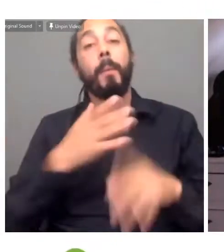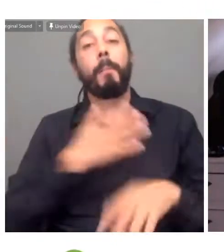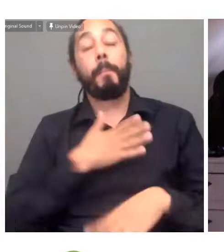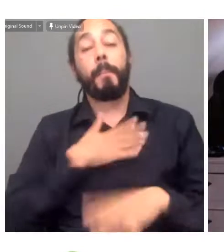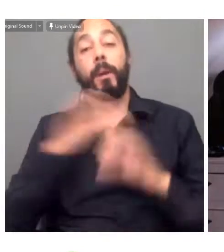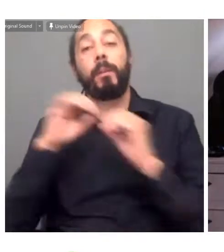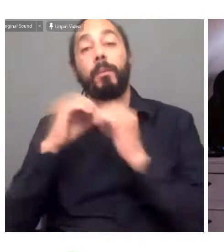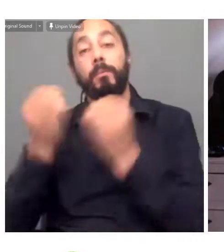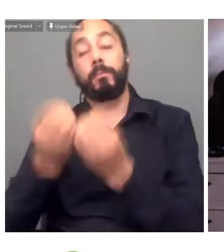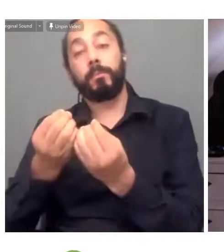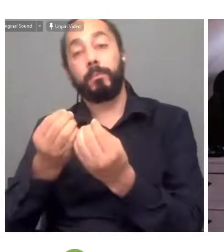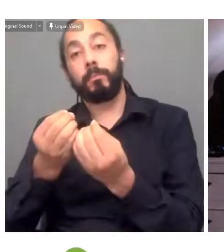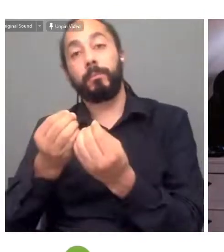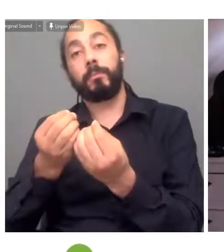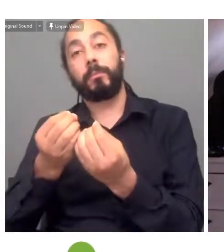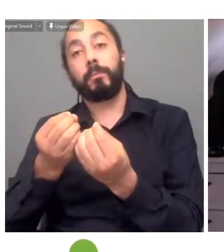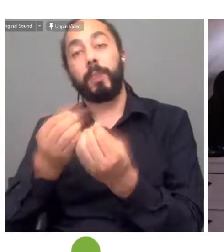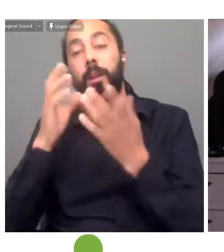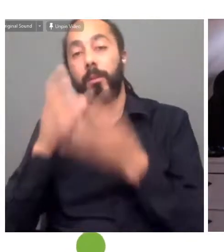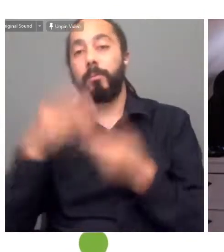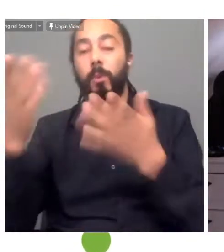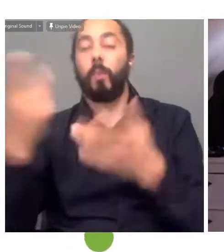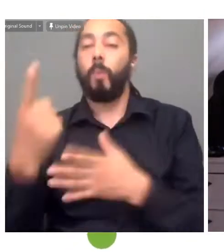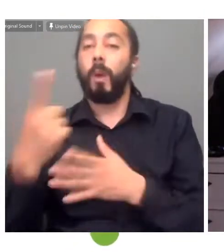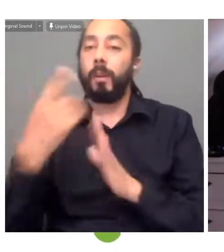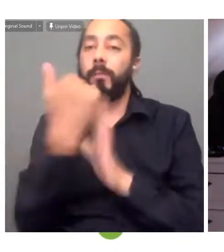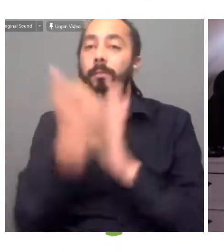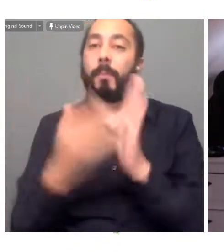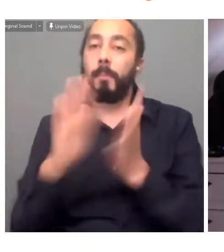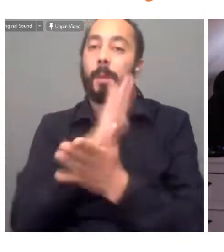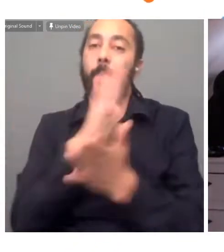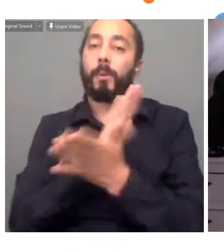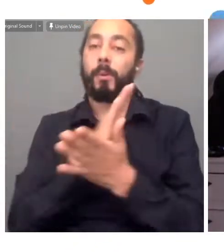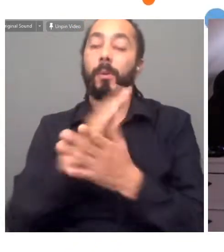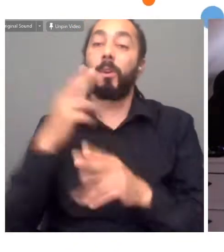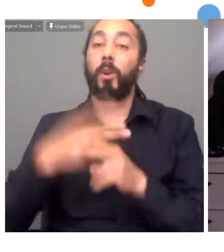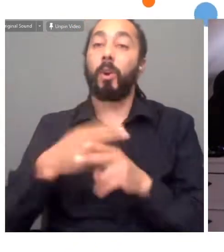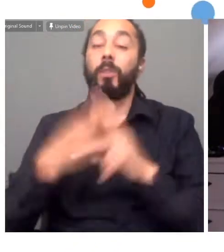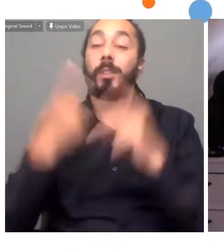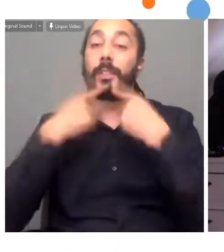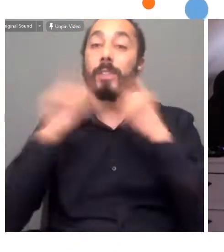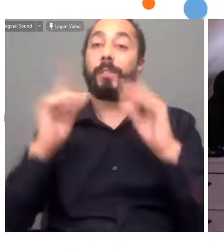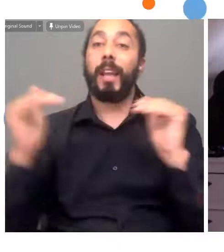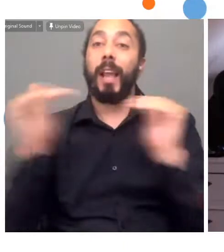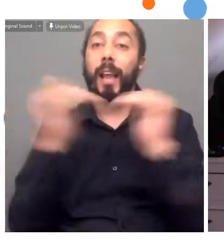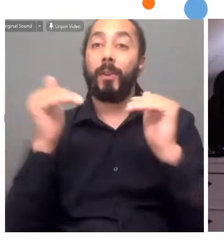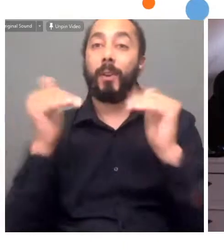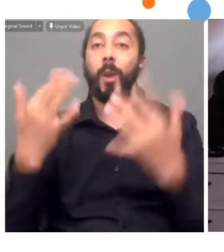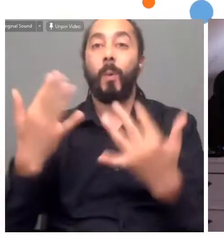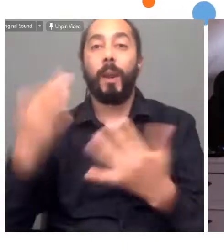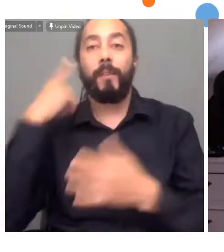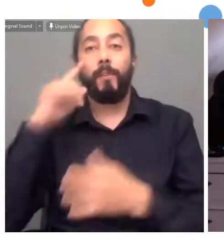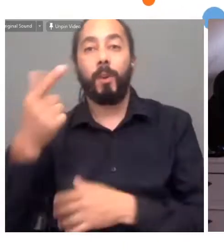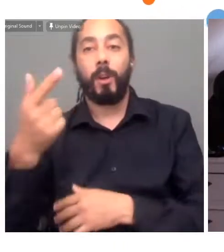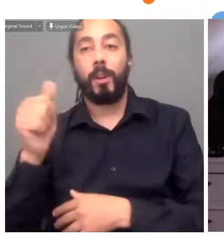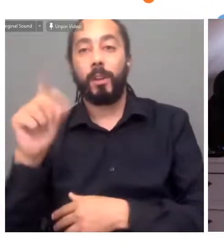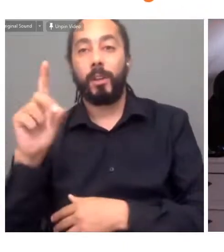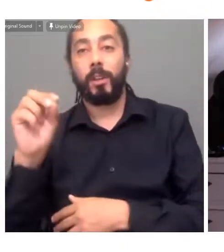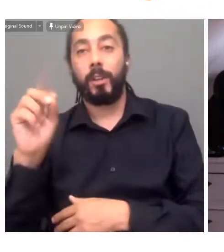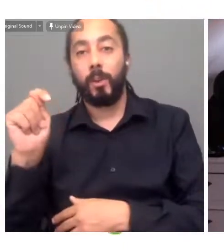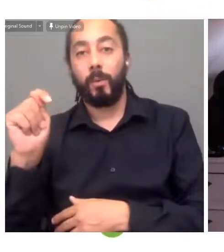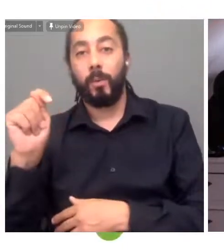Godot. So what are the plans, if any, at this time to really prioritize these arts organizations and these